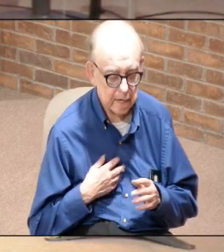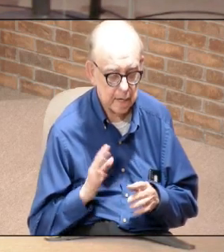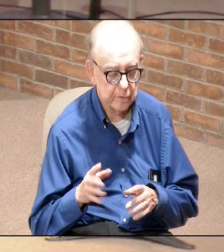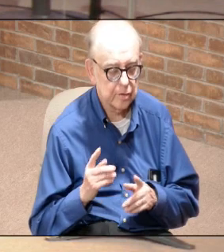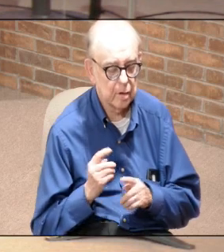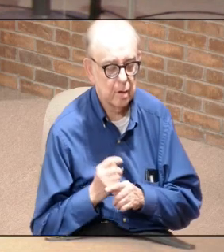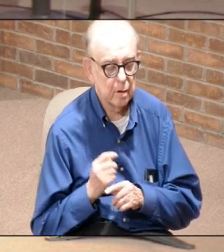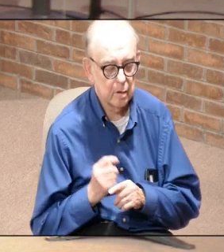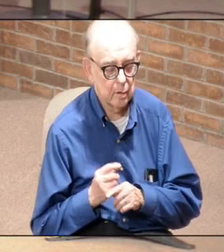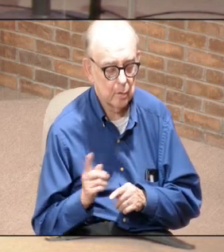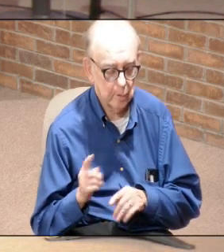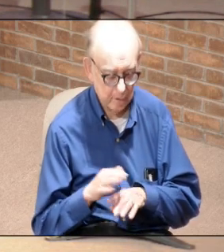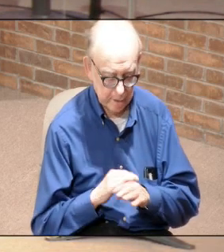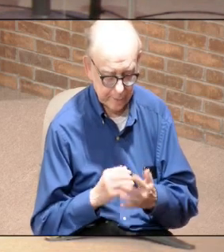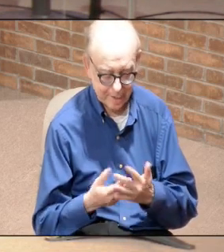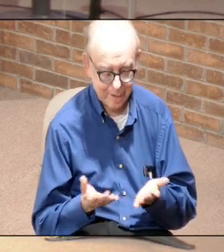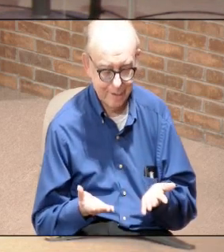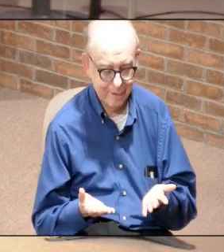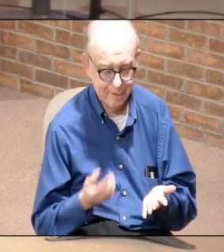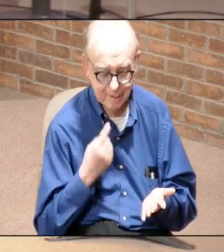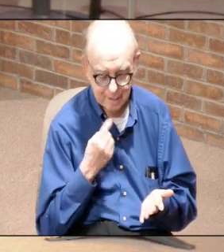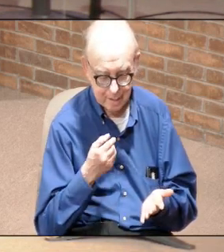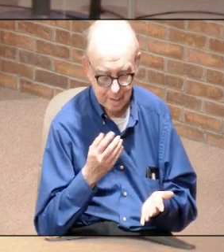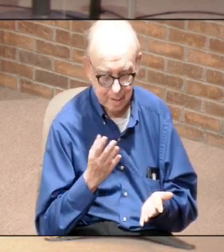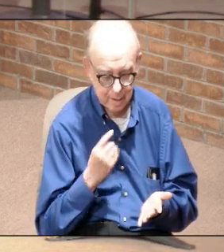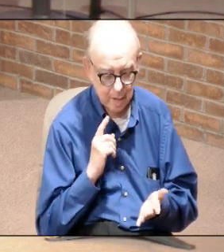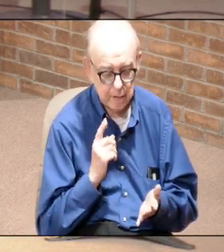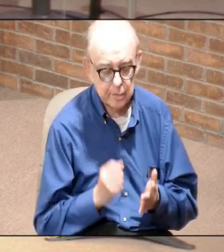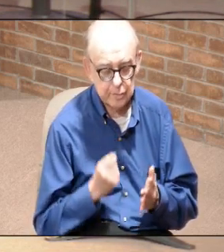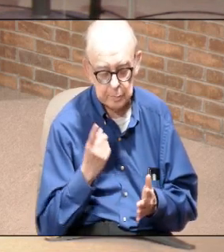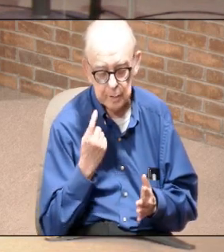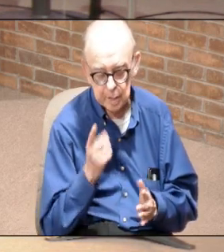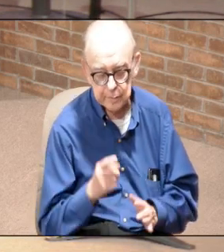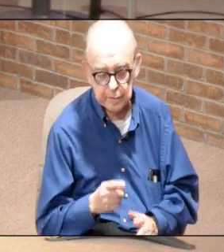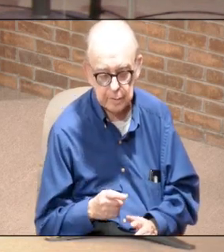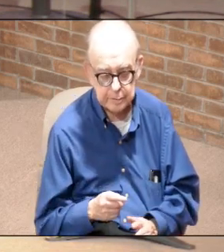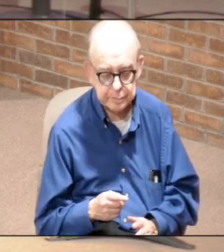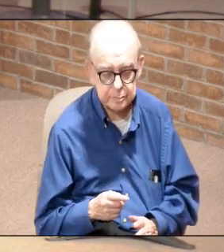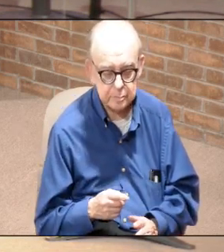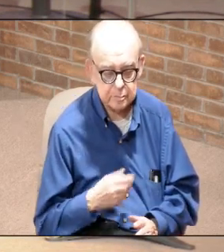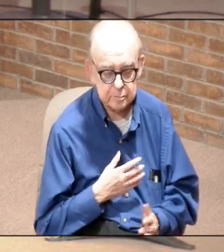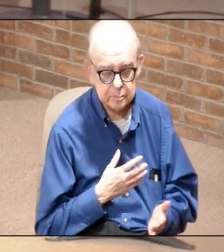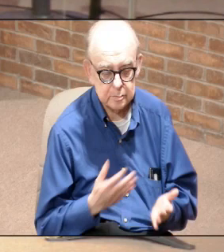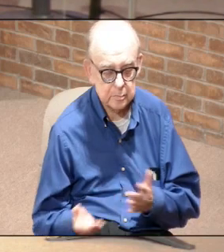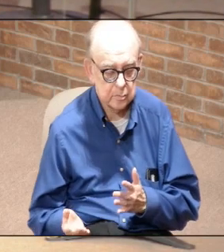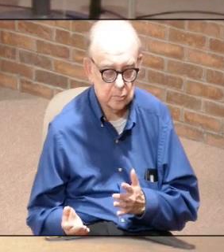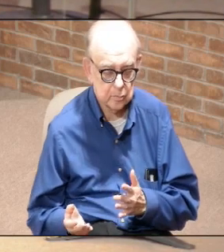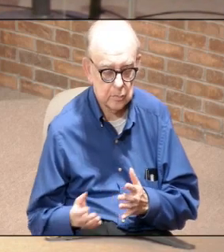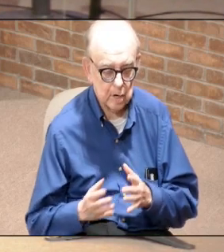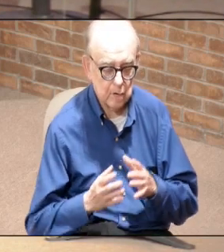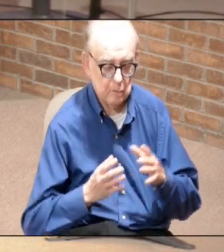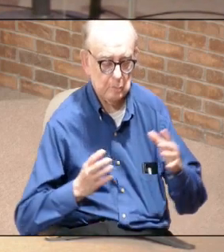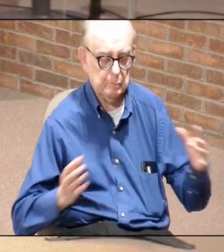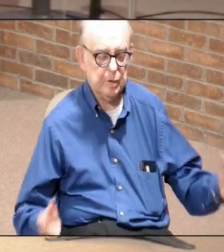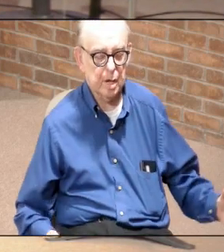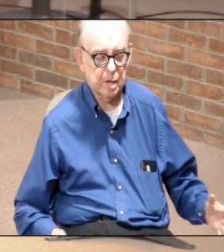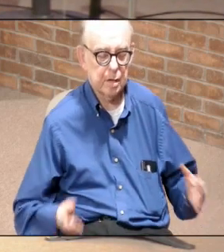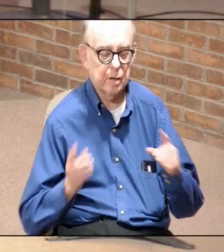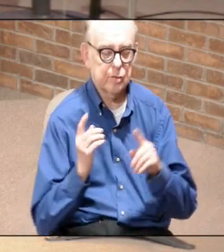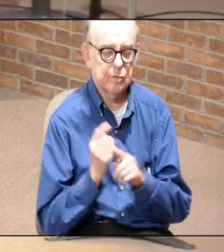truck in his hand. And they said, we got a surprise for you. They brought in this monster